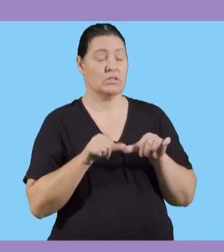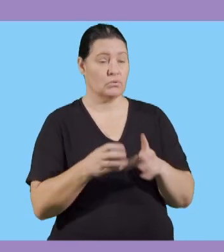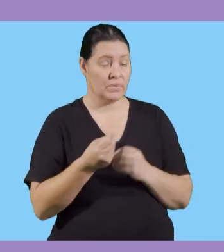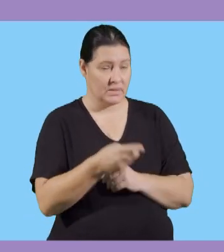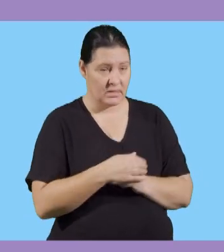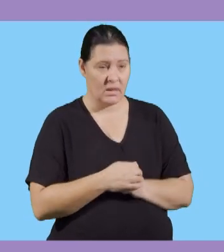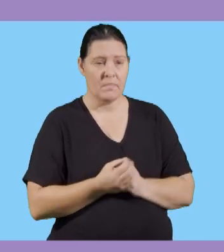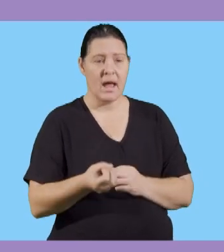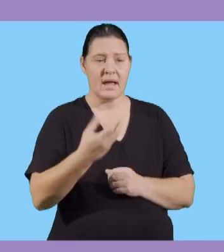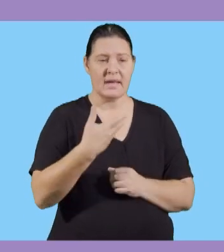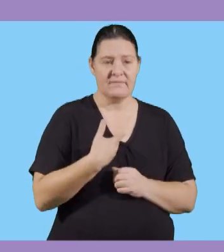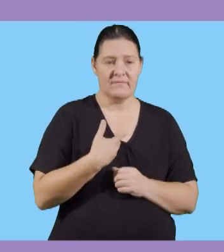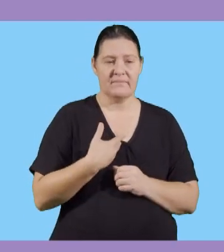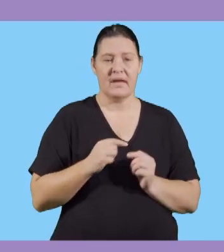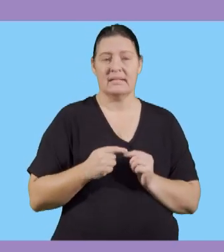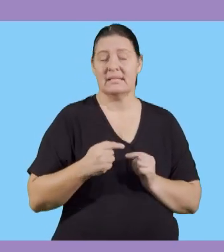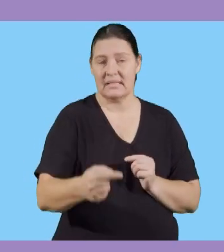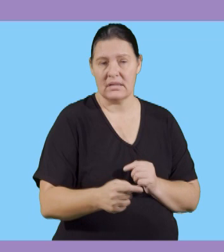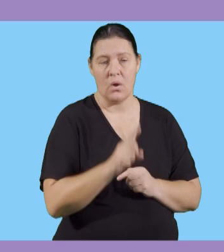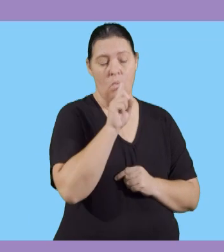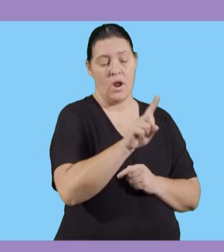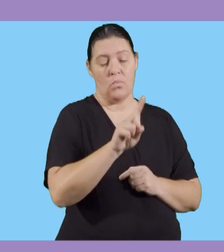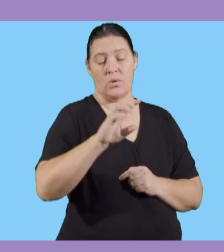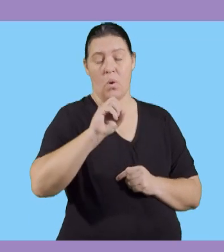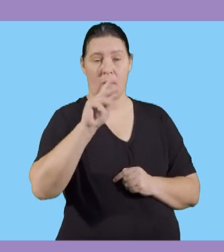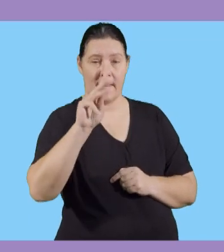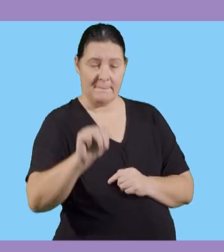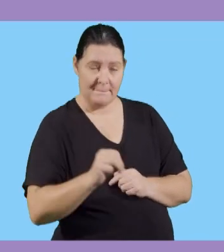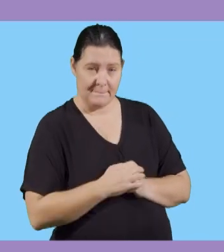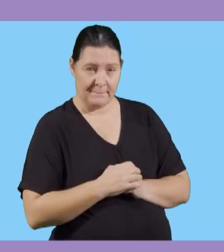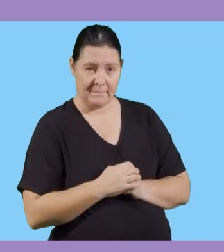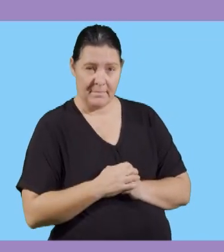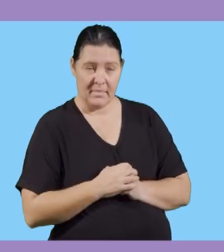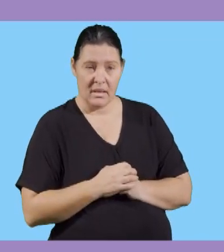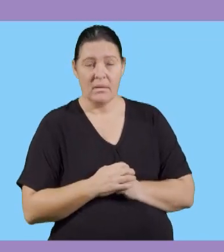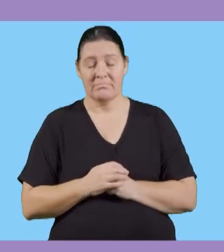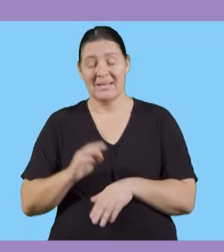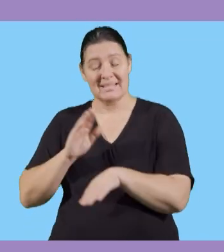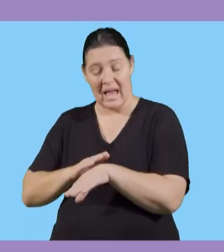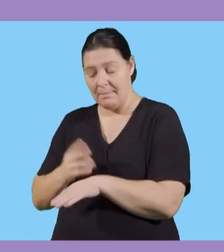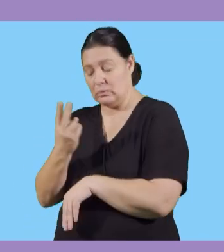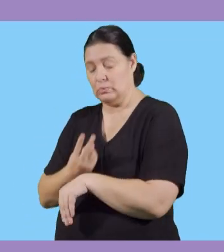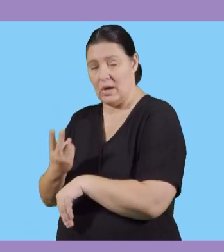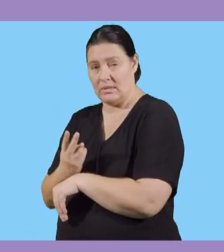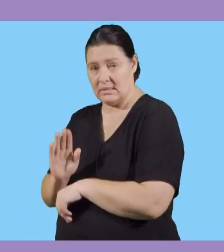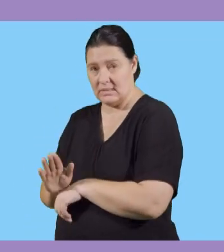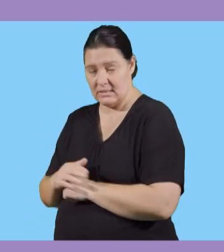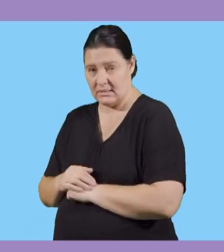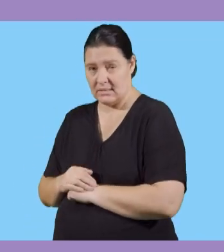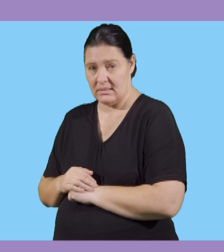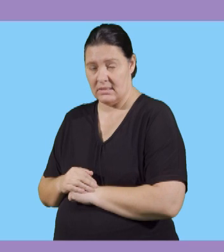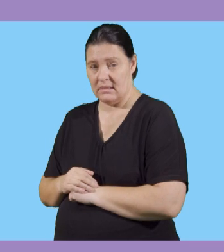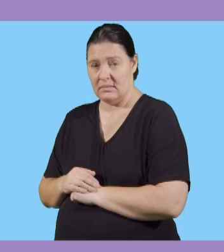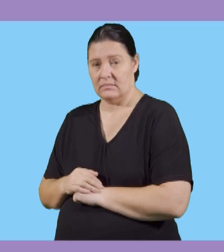we've been given the distance, which is 110 kilometers, and we've been given the time, which is 2